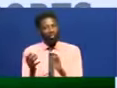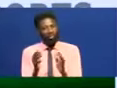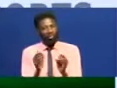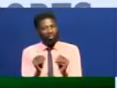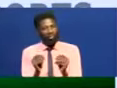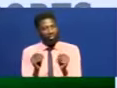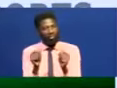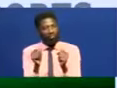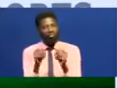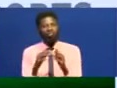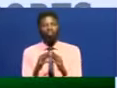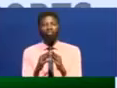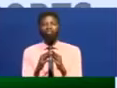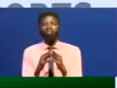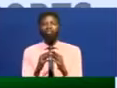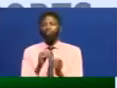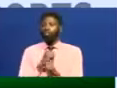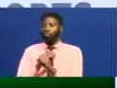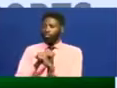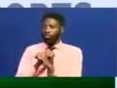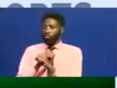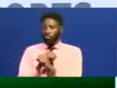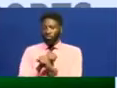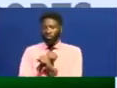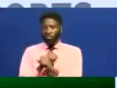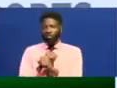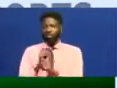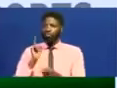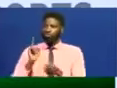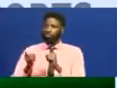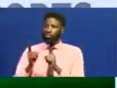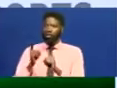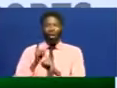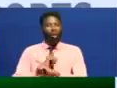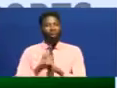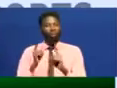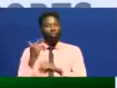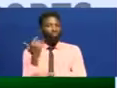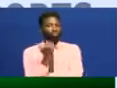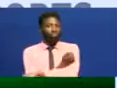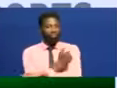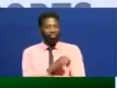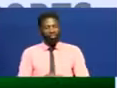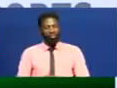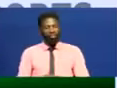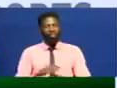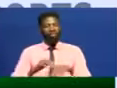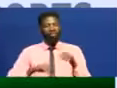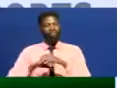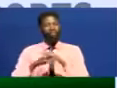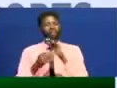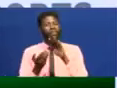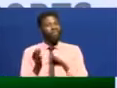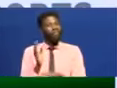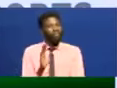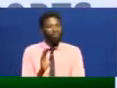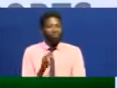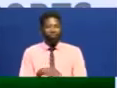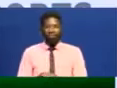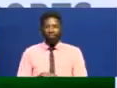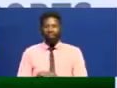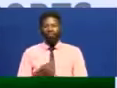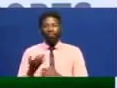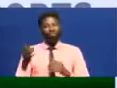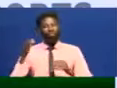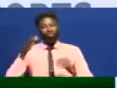to protect our athletics from doping, to get our football back running, to get our swimming